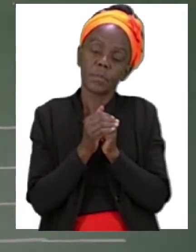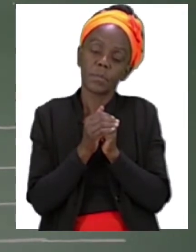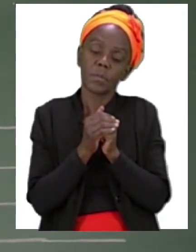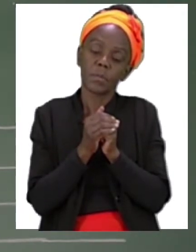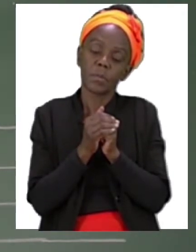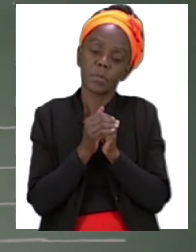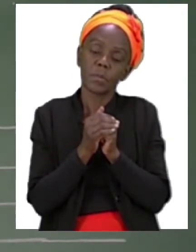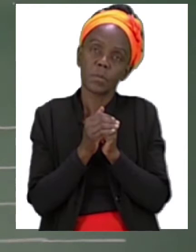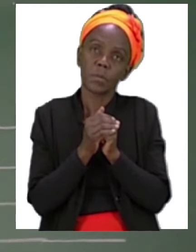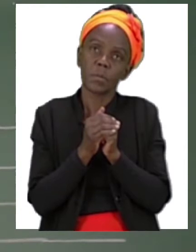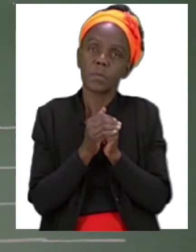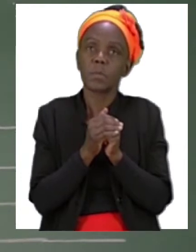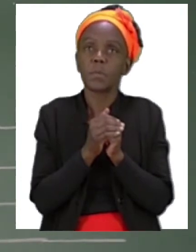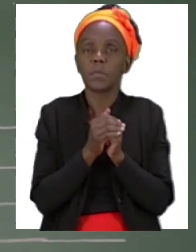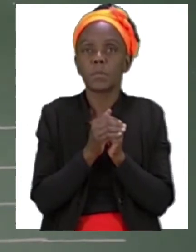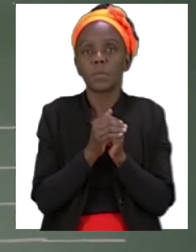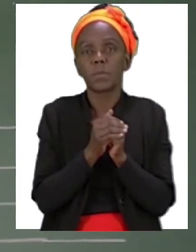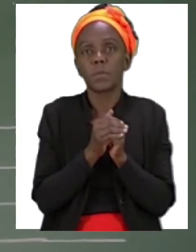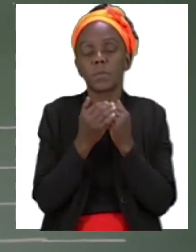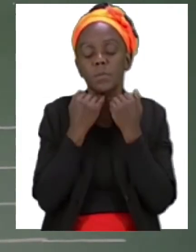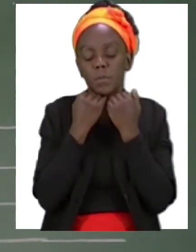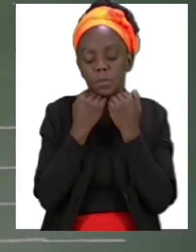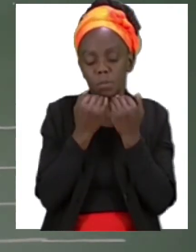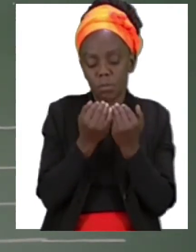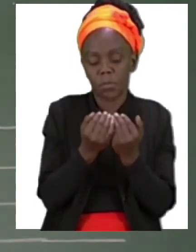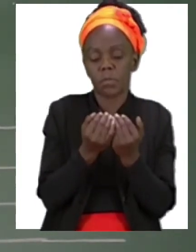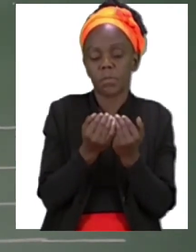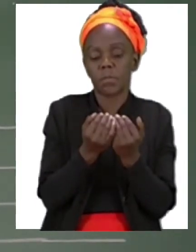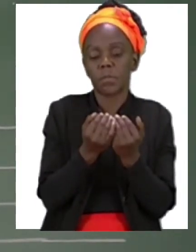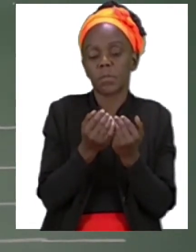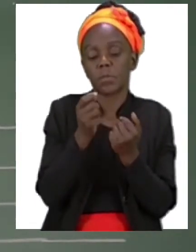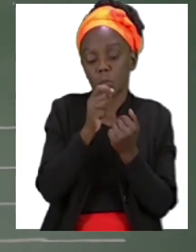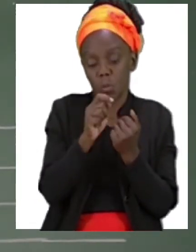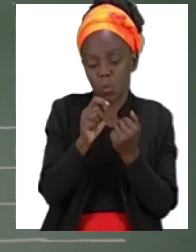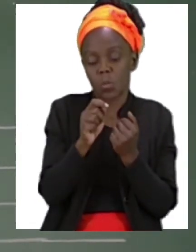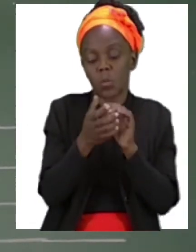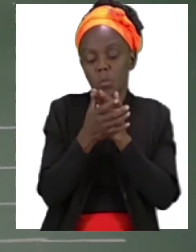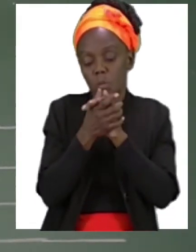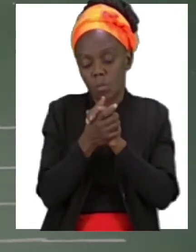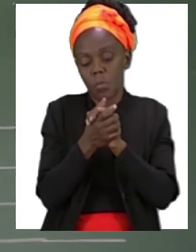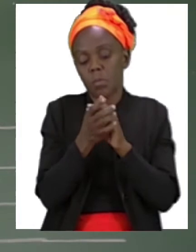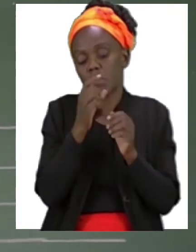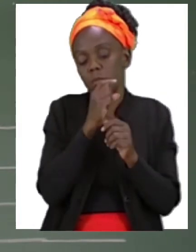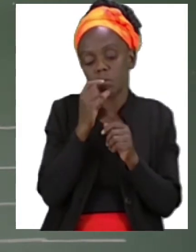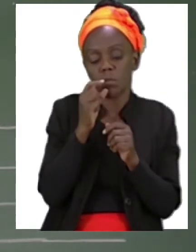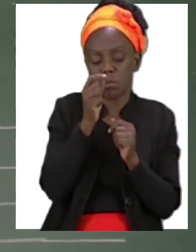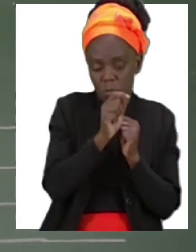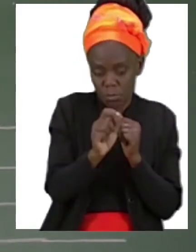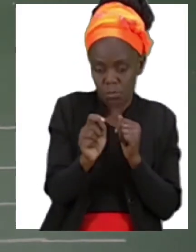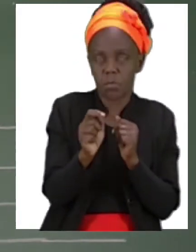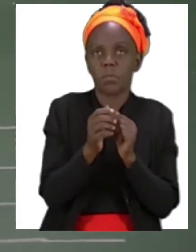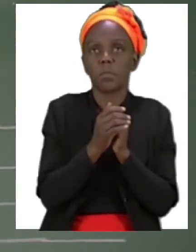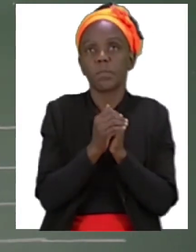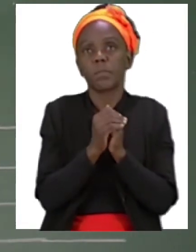you are making up. But it's very important to put your friend's name. So I'm writing my